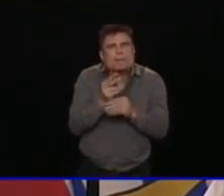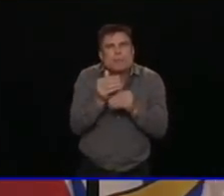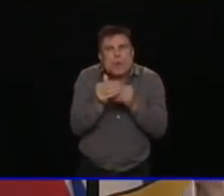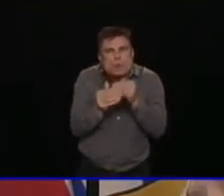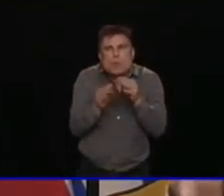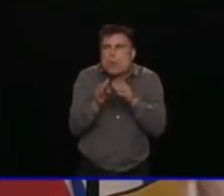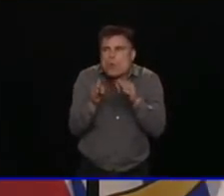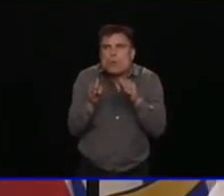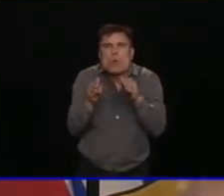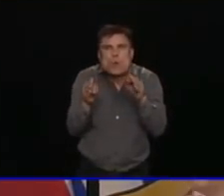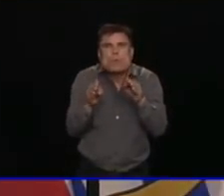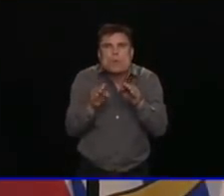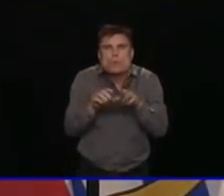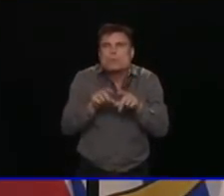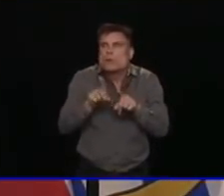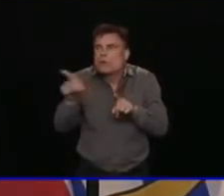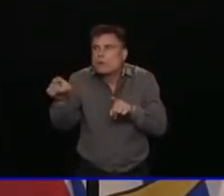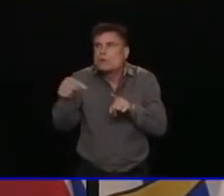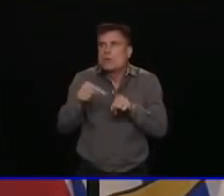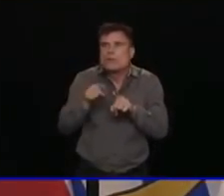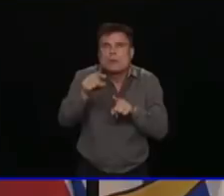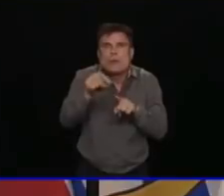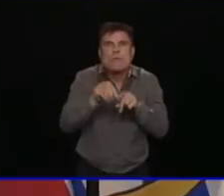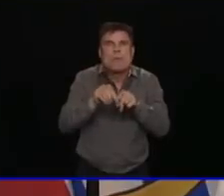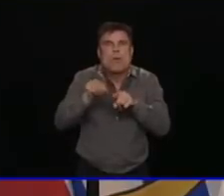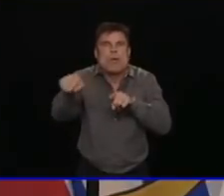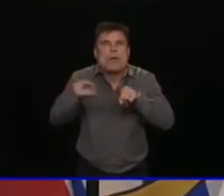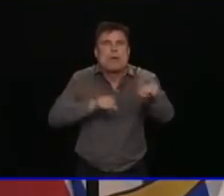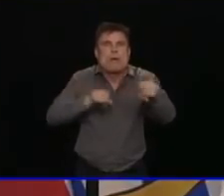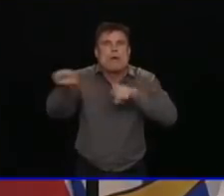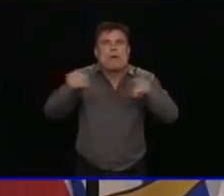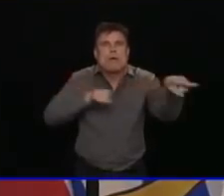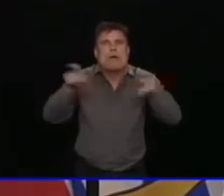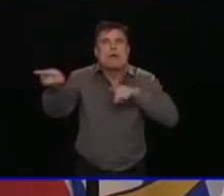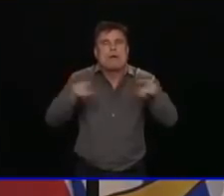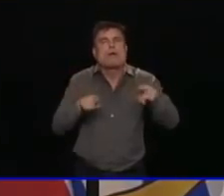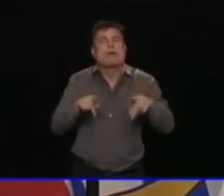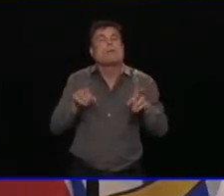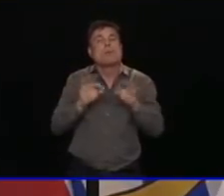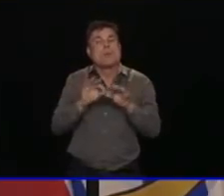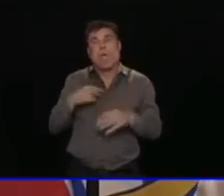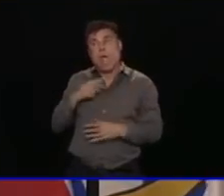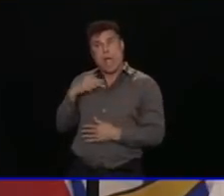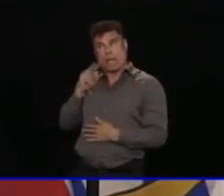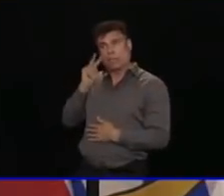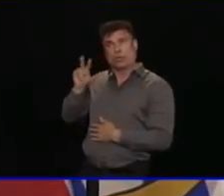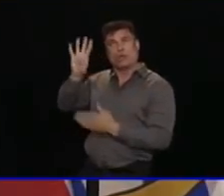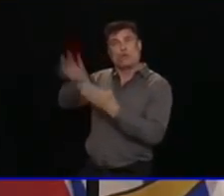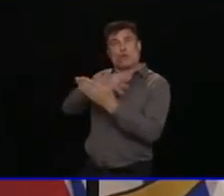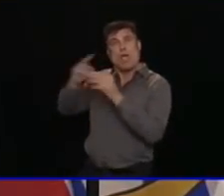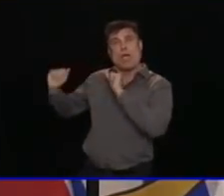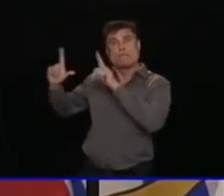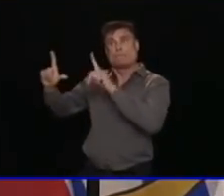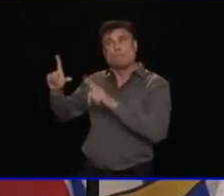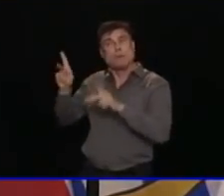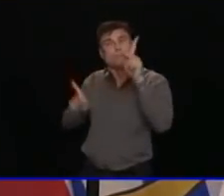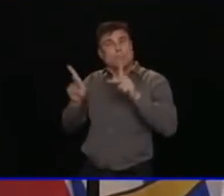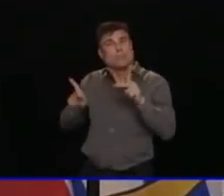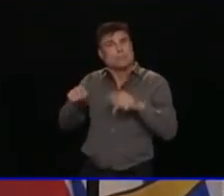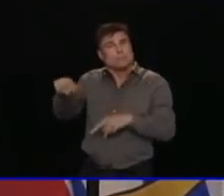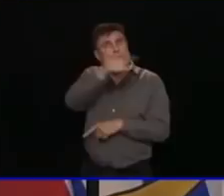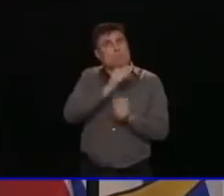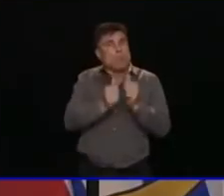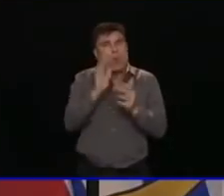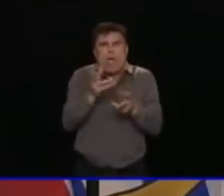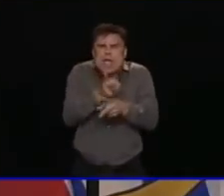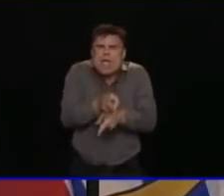if you're out in a place where there's people that you don't know, like in grocery stores. We've put in those physical barriers that help